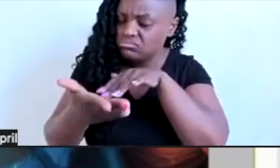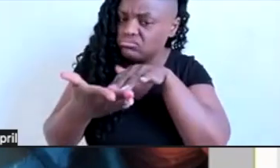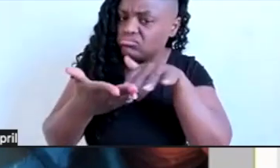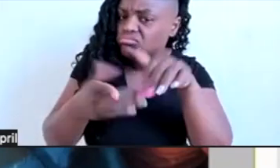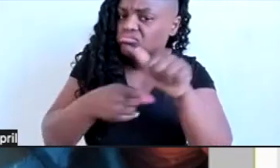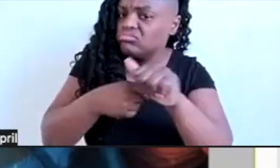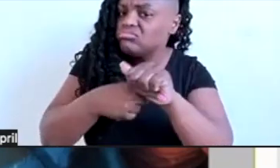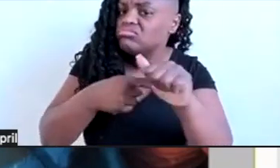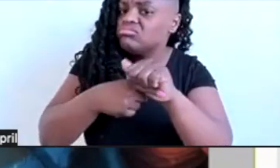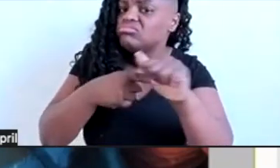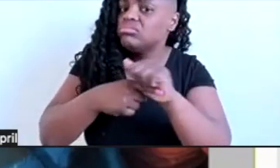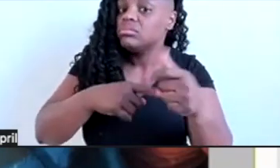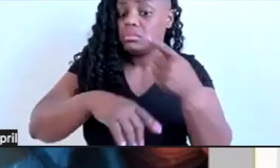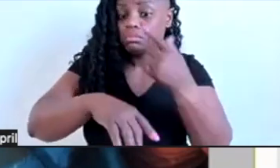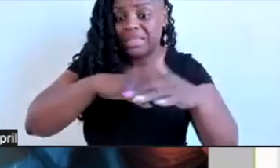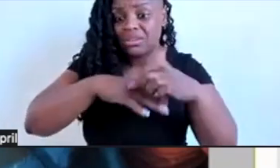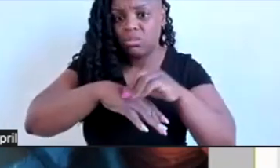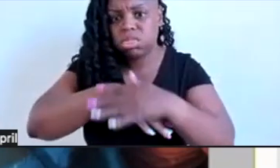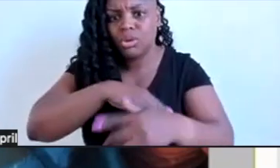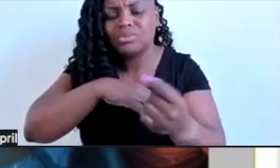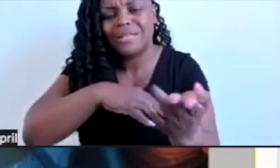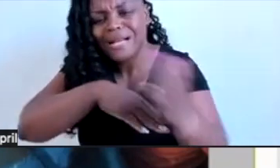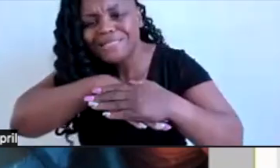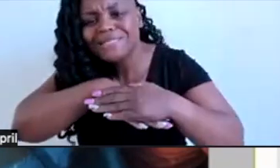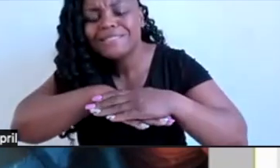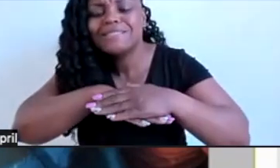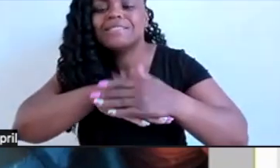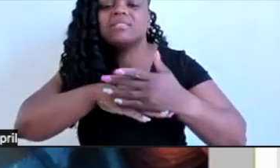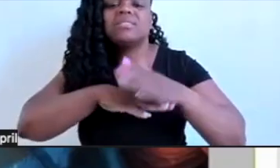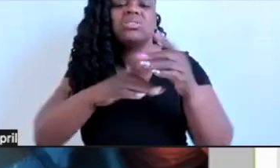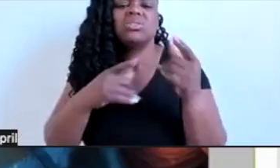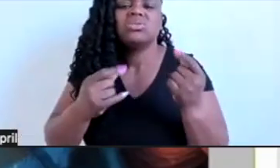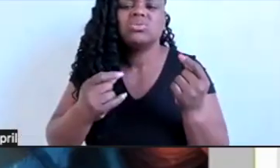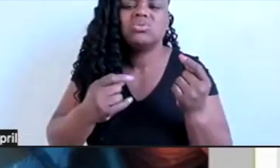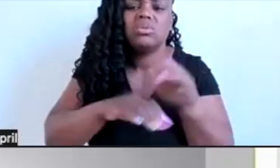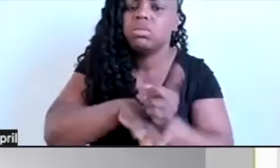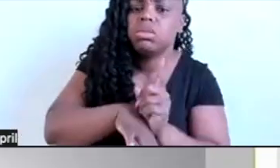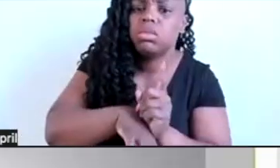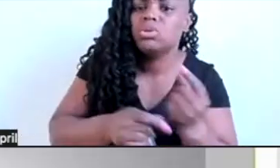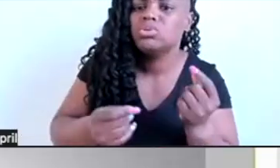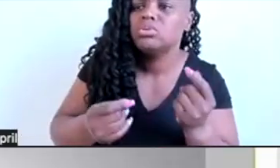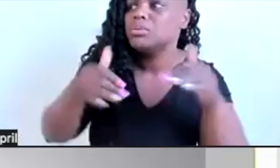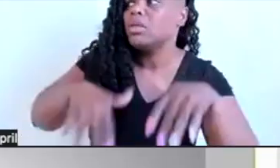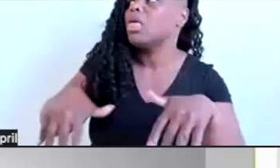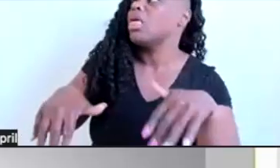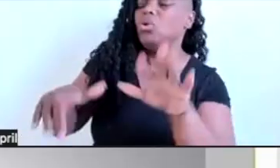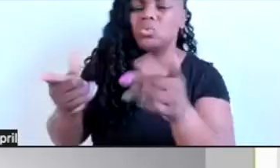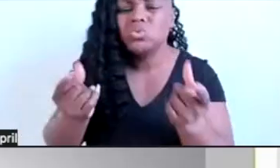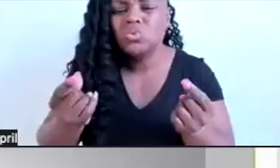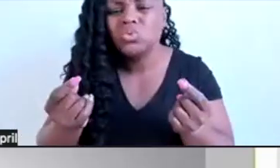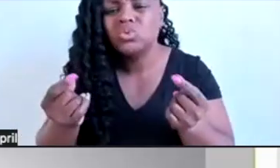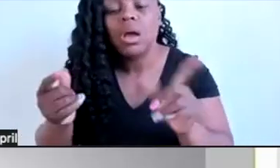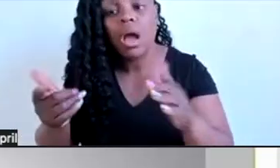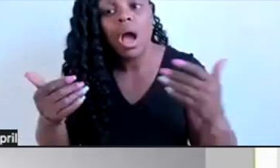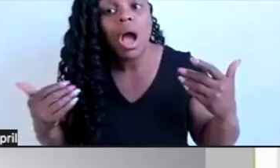for shock. You can find first aid apps for pets too. Next, you'll need to